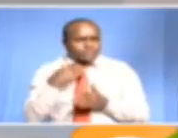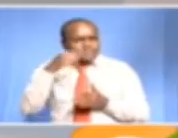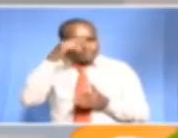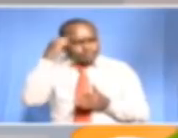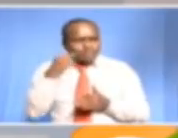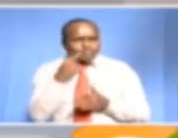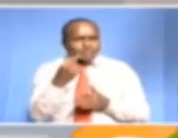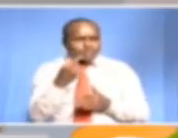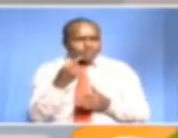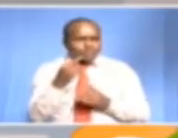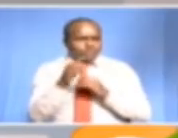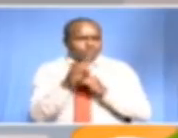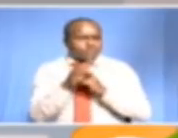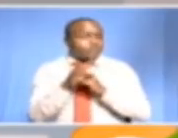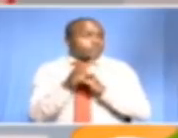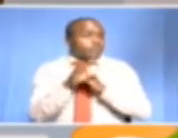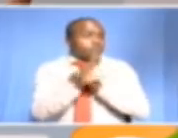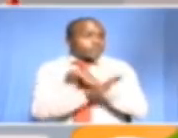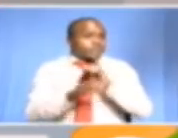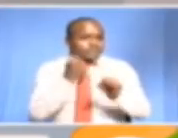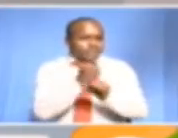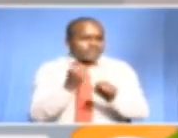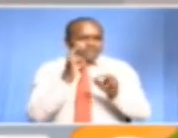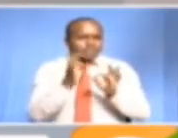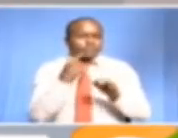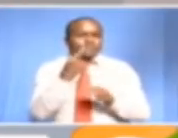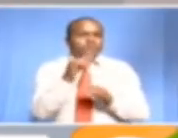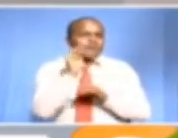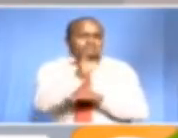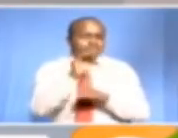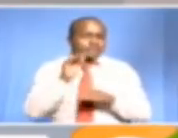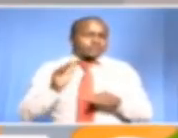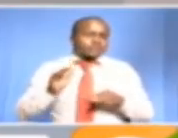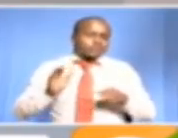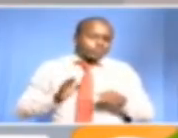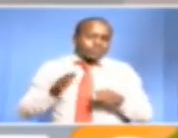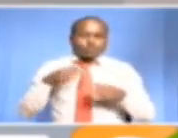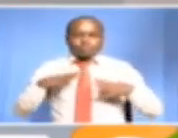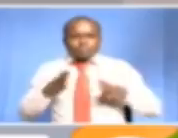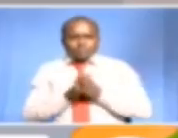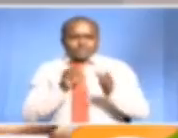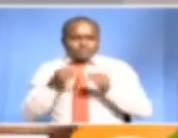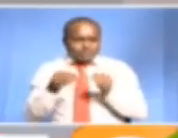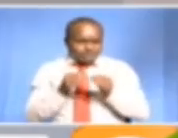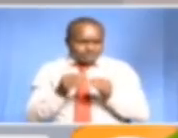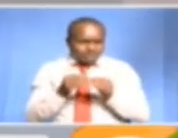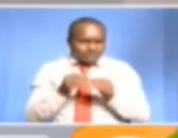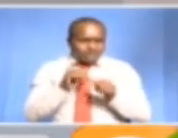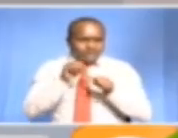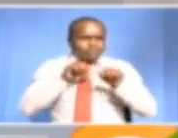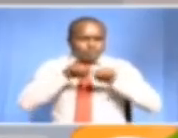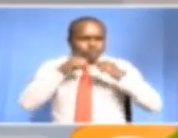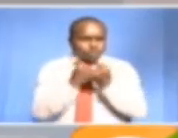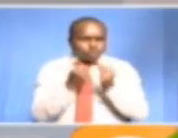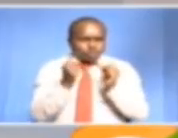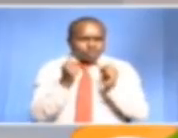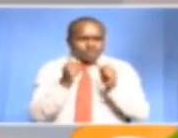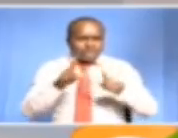hard. If you talk to women with disability, for example, people with disability, when it comes to, for example, issues of social life, issues of